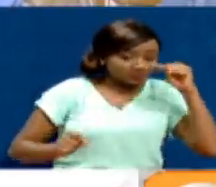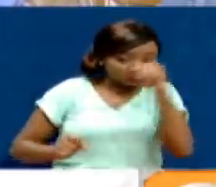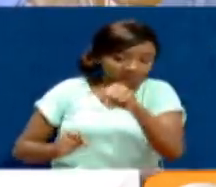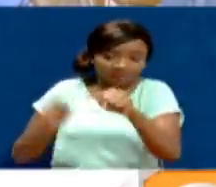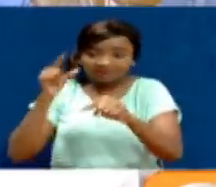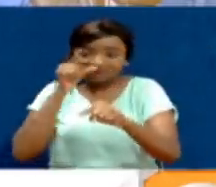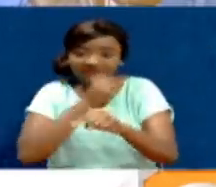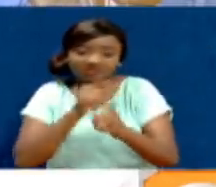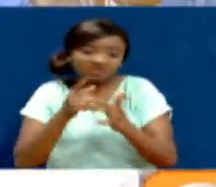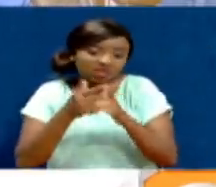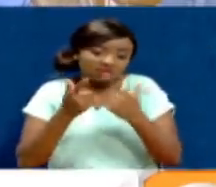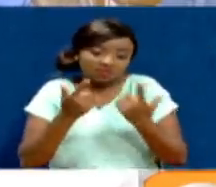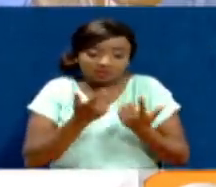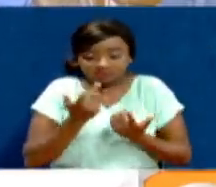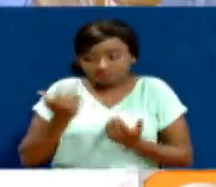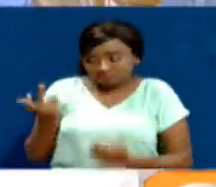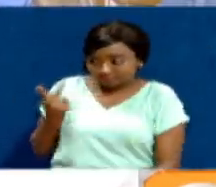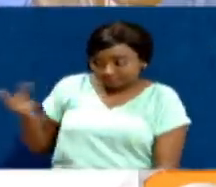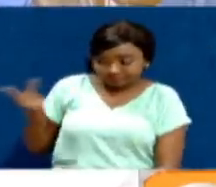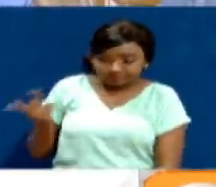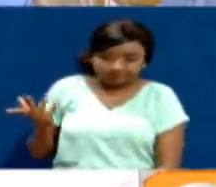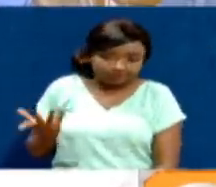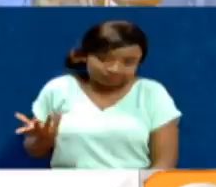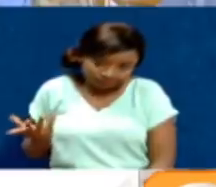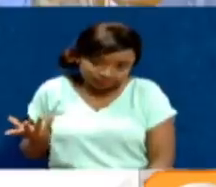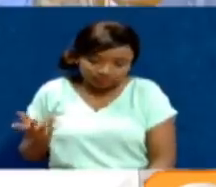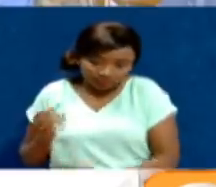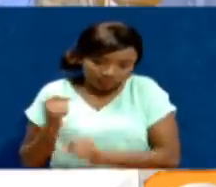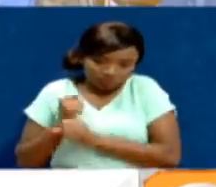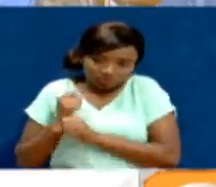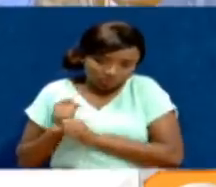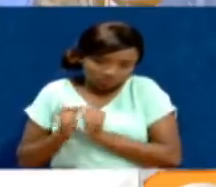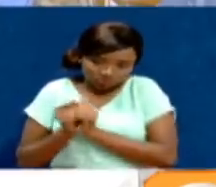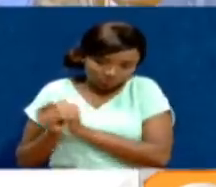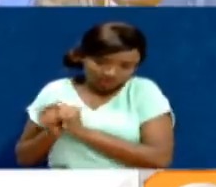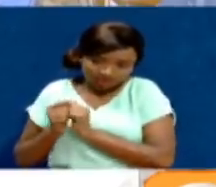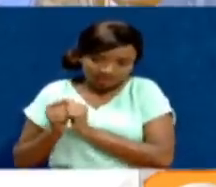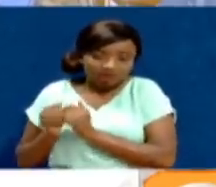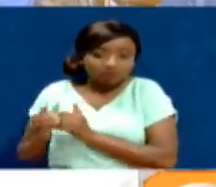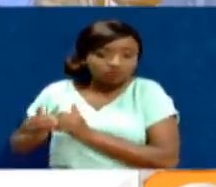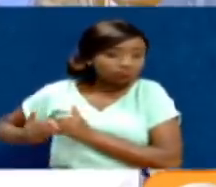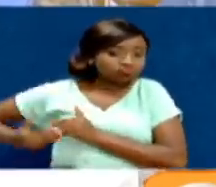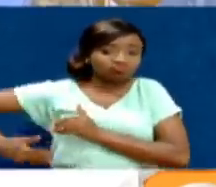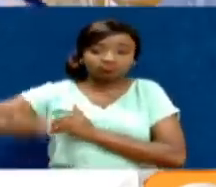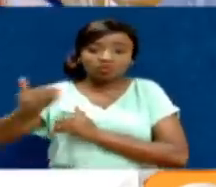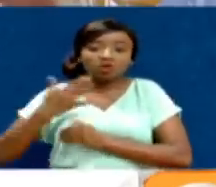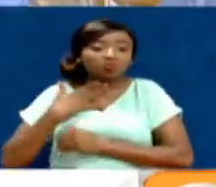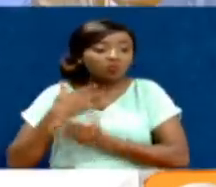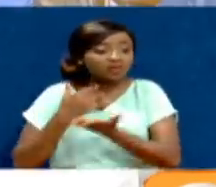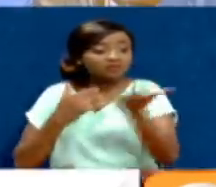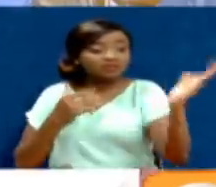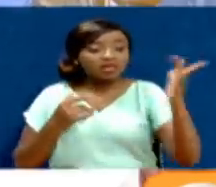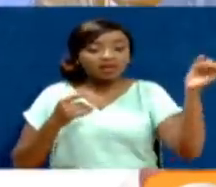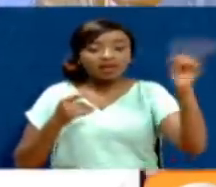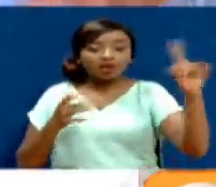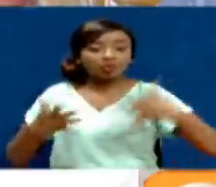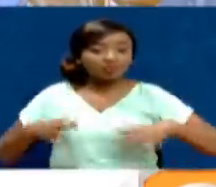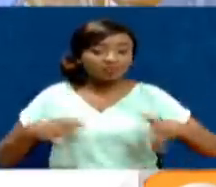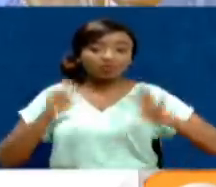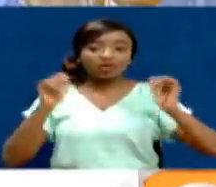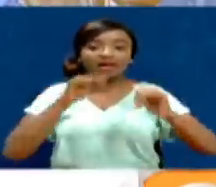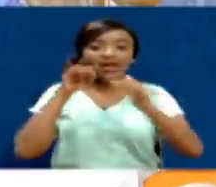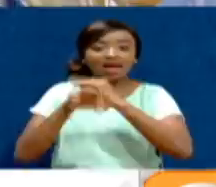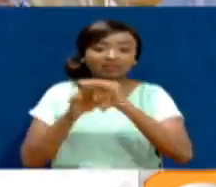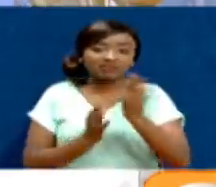has intervened, we are working vizuri na my brother Badi. going forward, we want Nairobians wapate services mzuri,